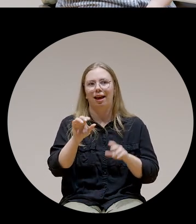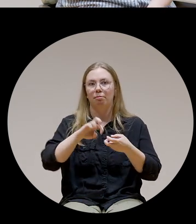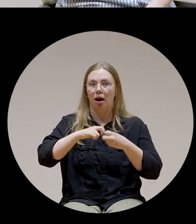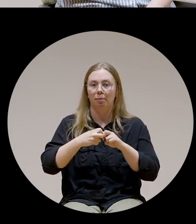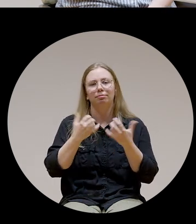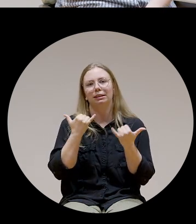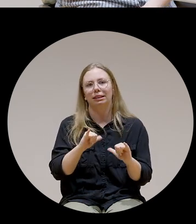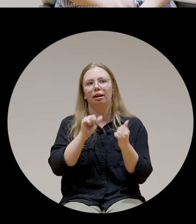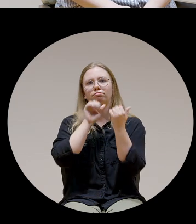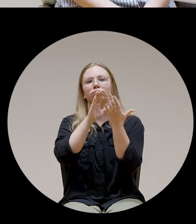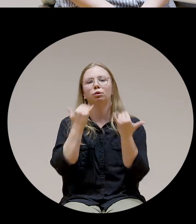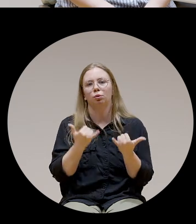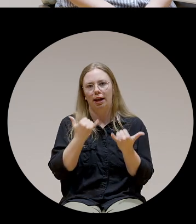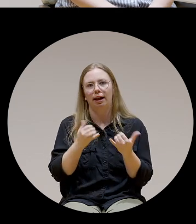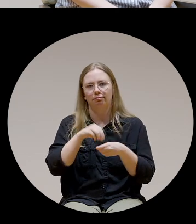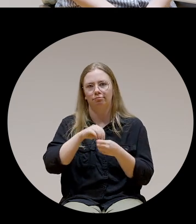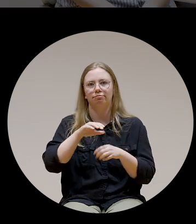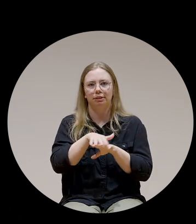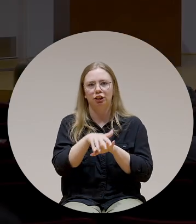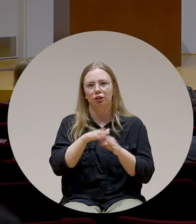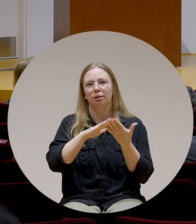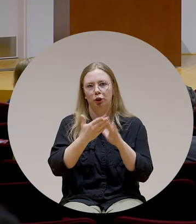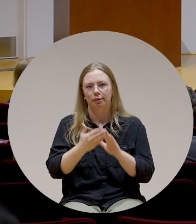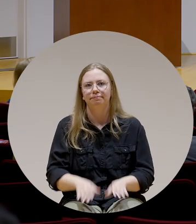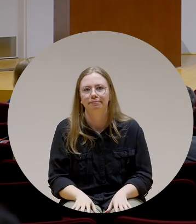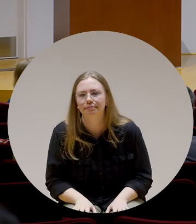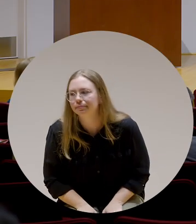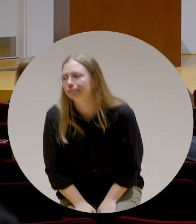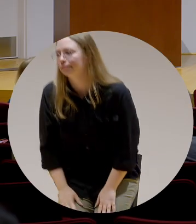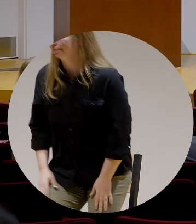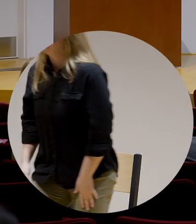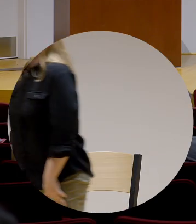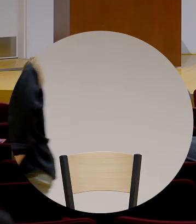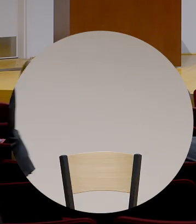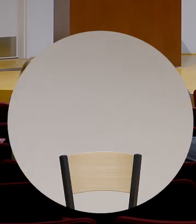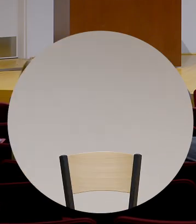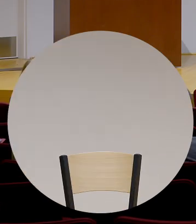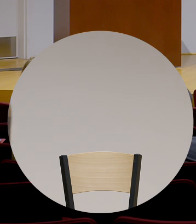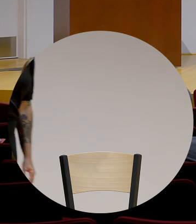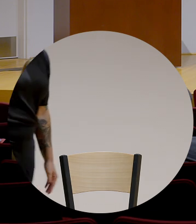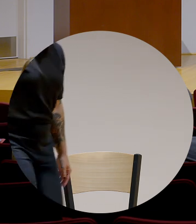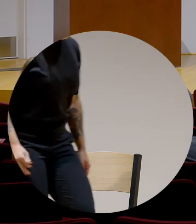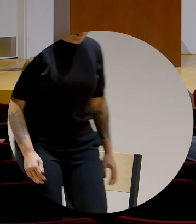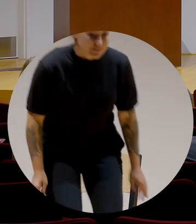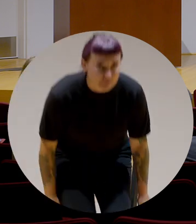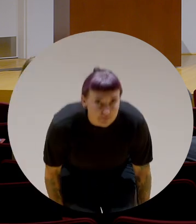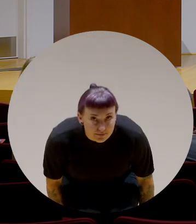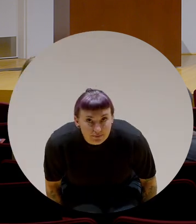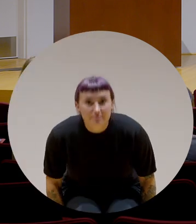are ones that we continue to deal with today in our communities. And the final issue is identity. And